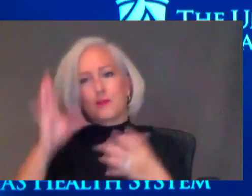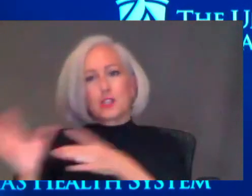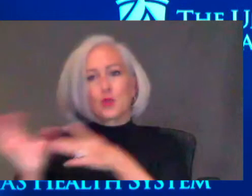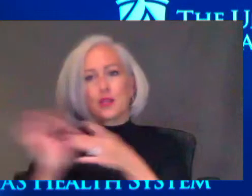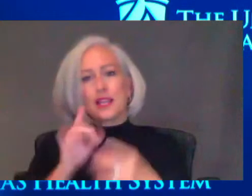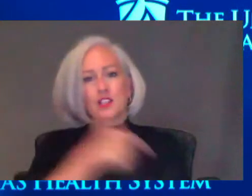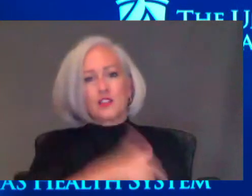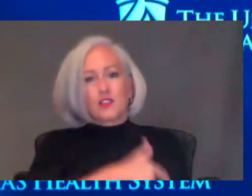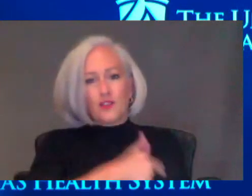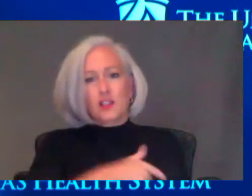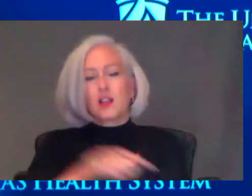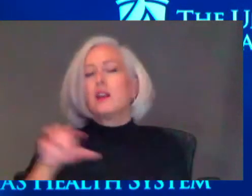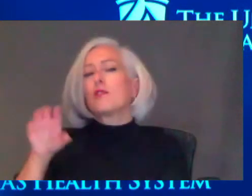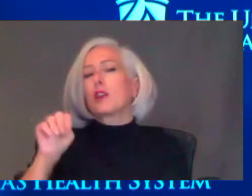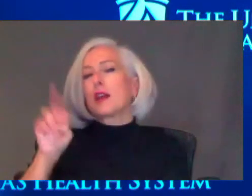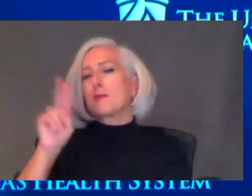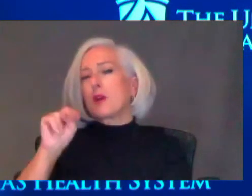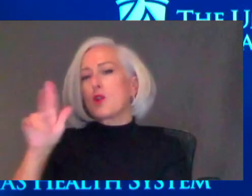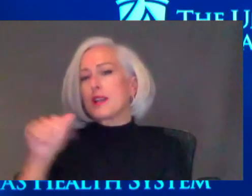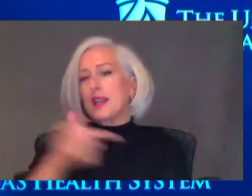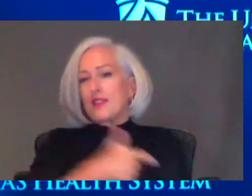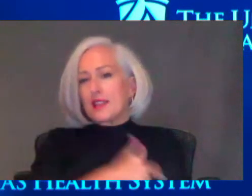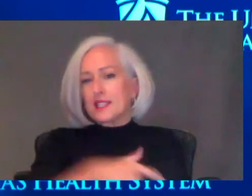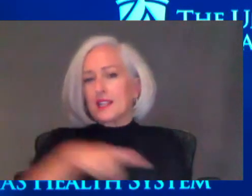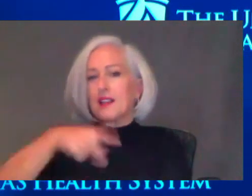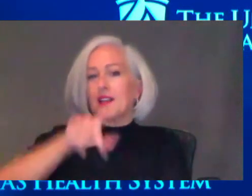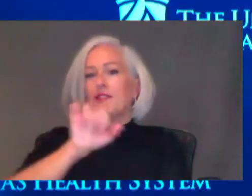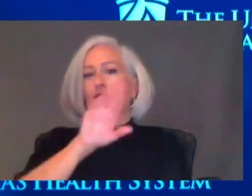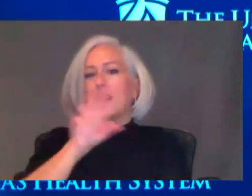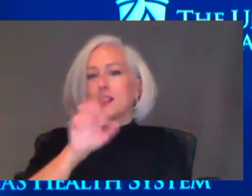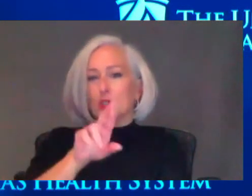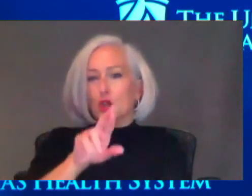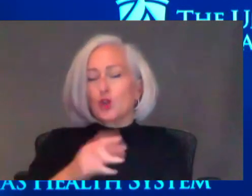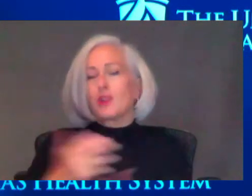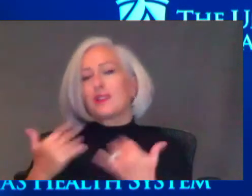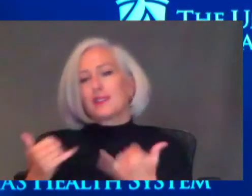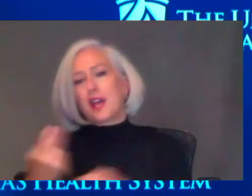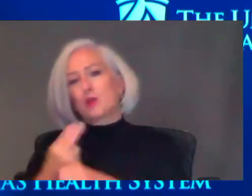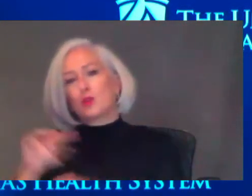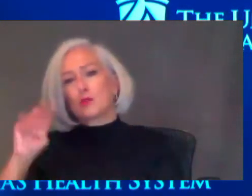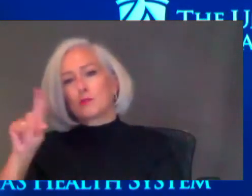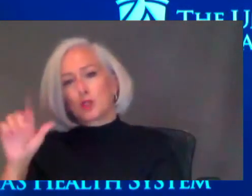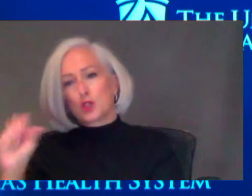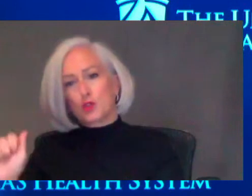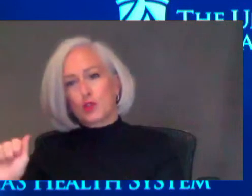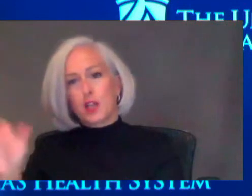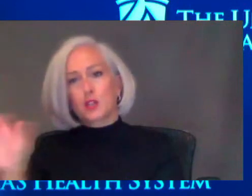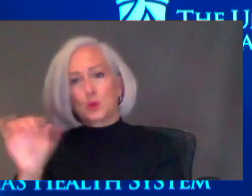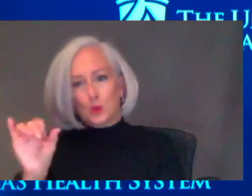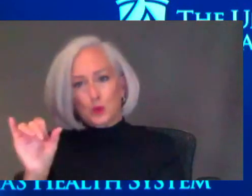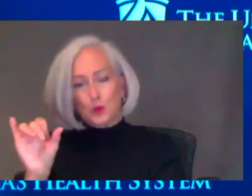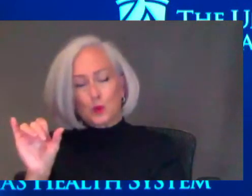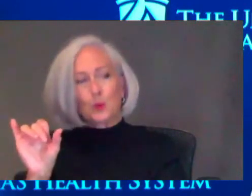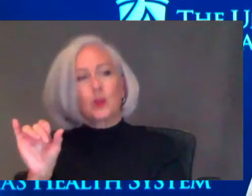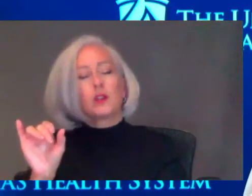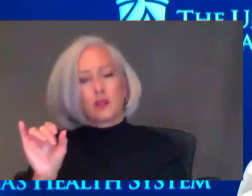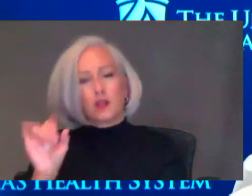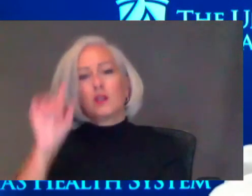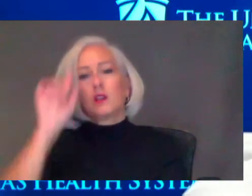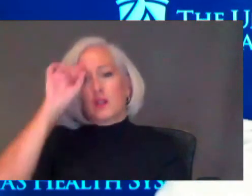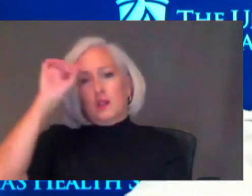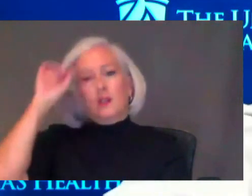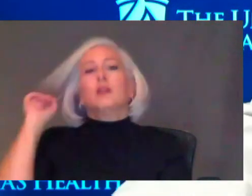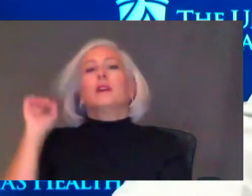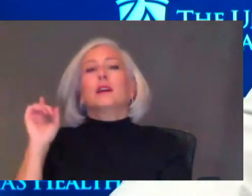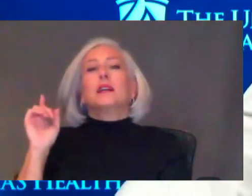of vaccination and how well it can prevent really serious injury. Yeah, I think that needs to be the story. Still packaged in